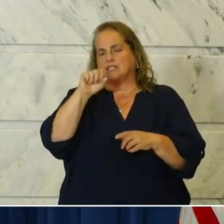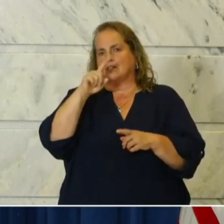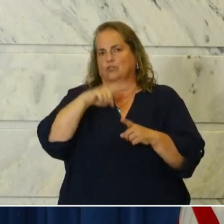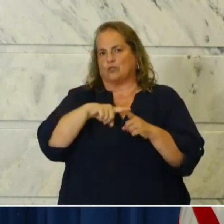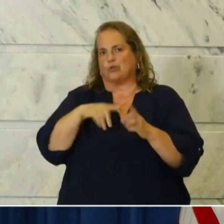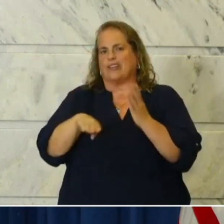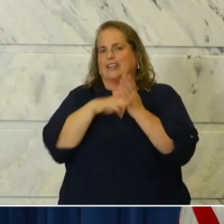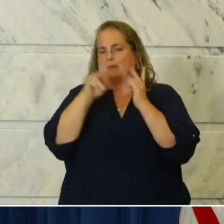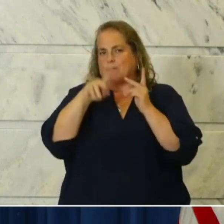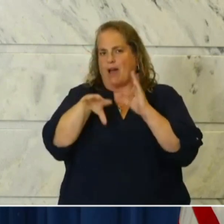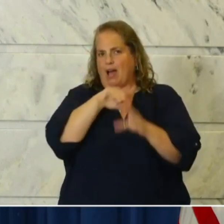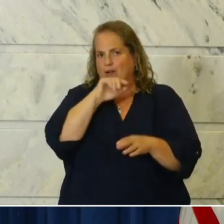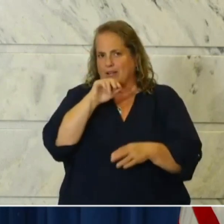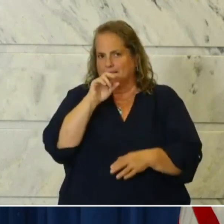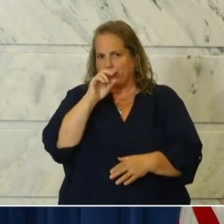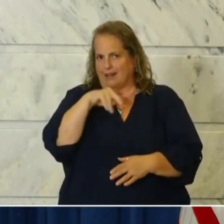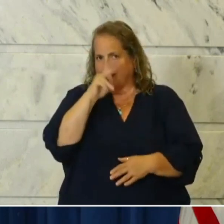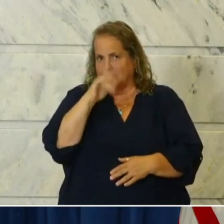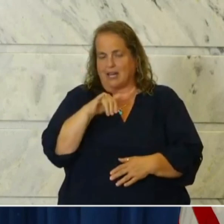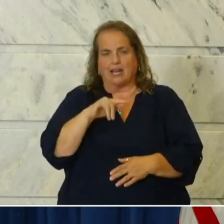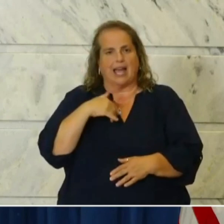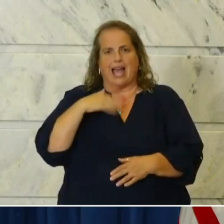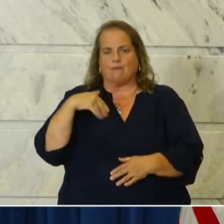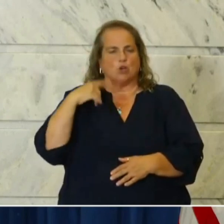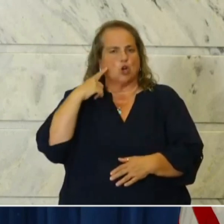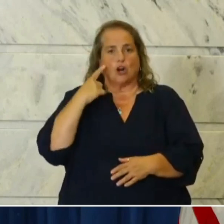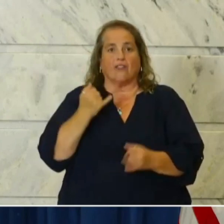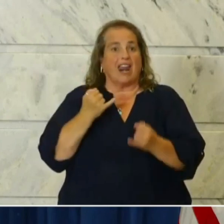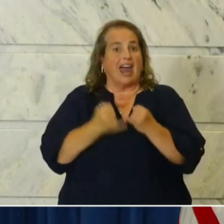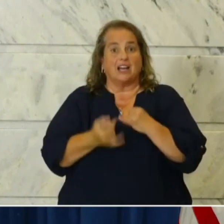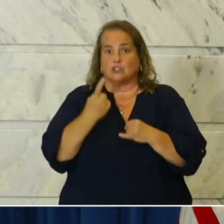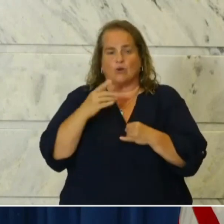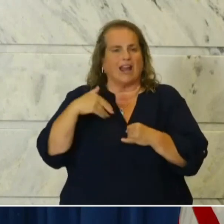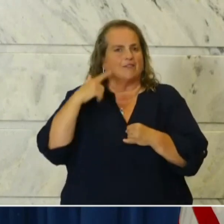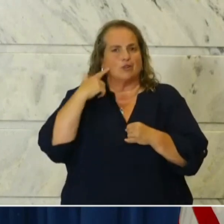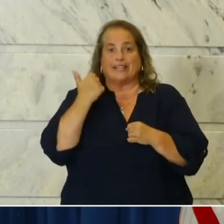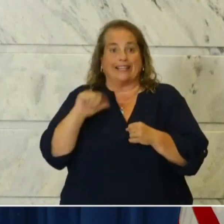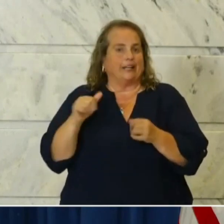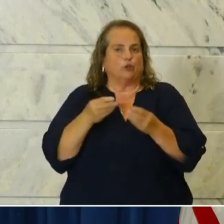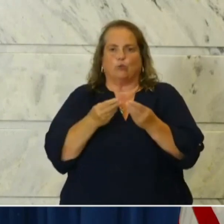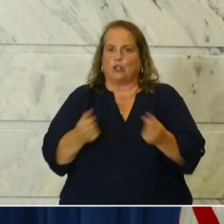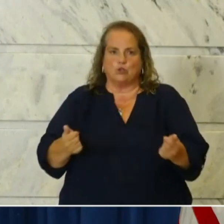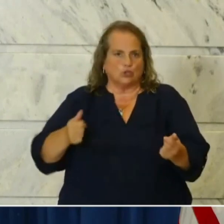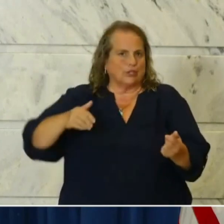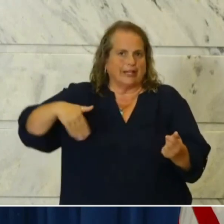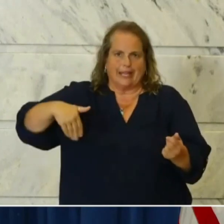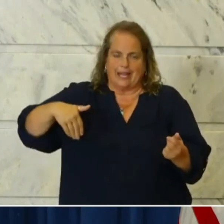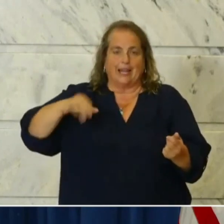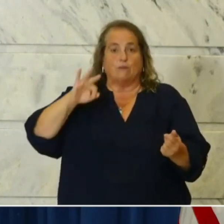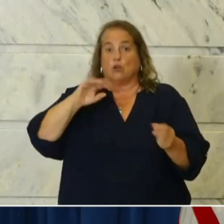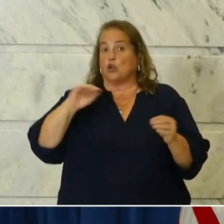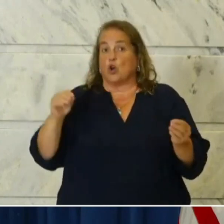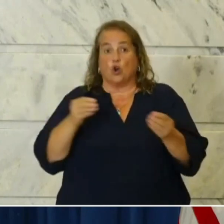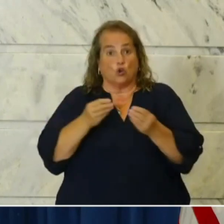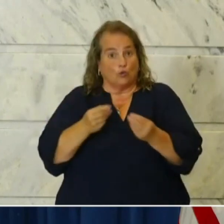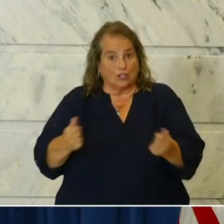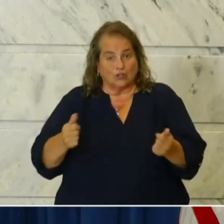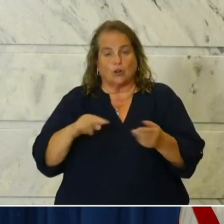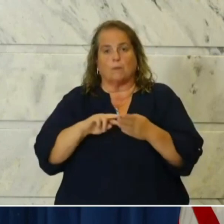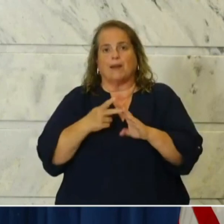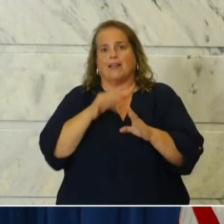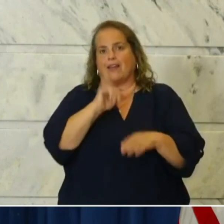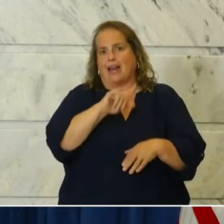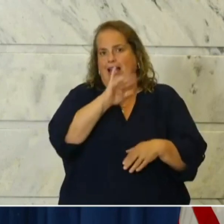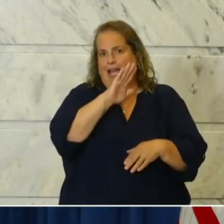update, but on the last one, it did not appear that there would be a resolution. And if there is not a resolution, then that case will